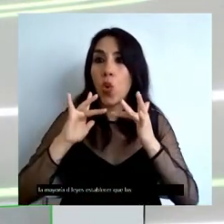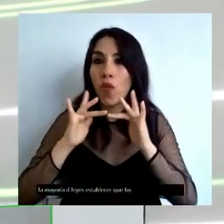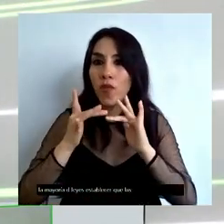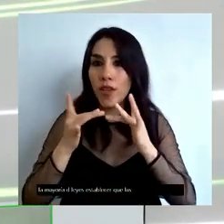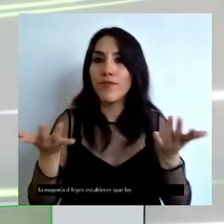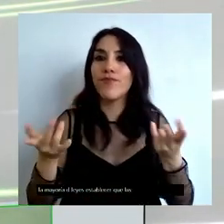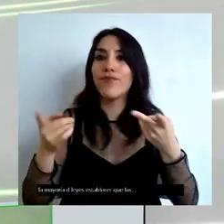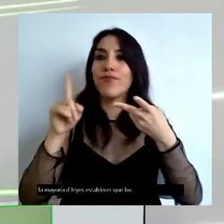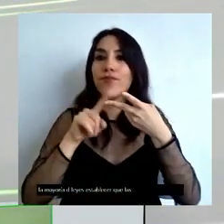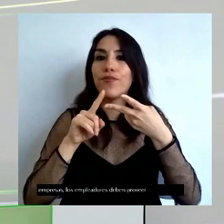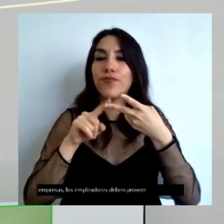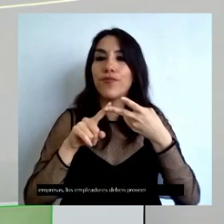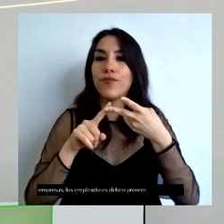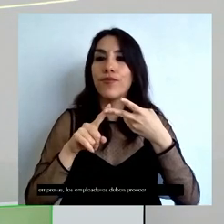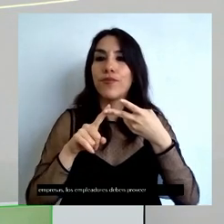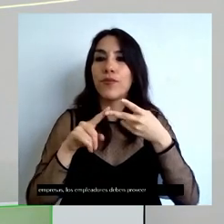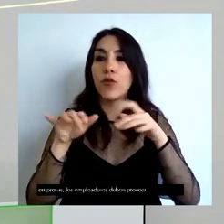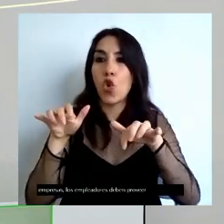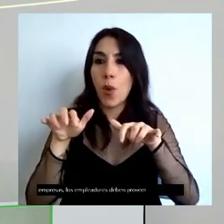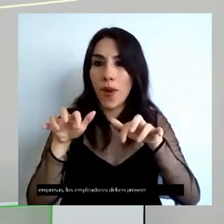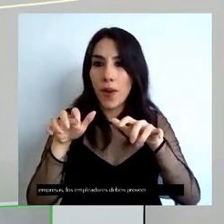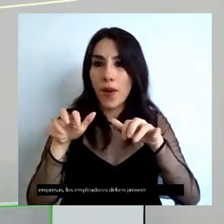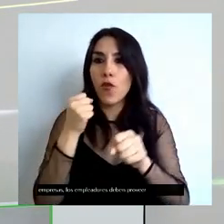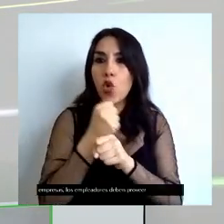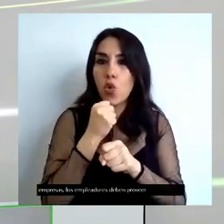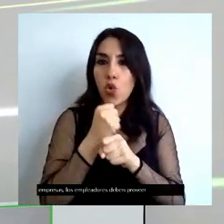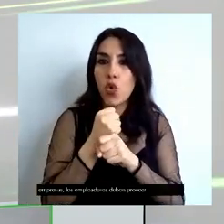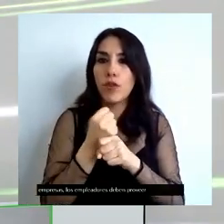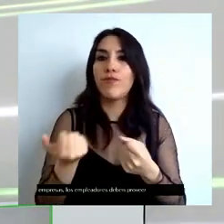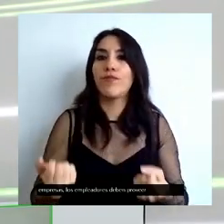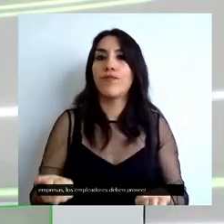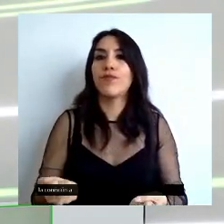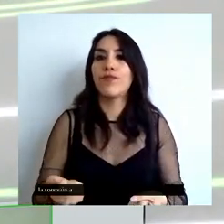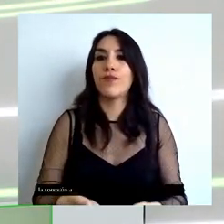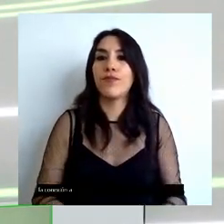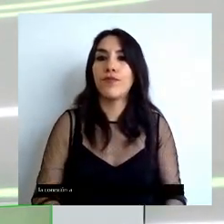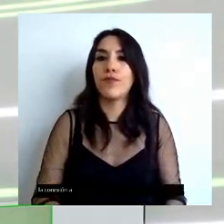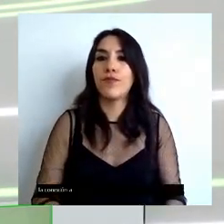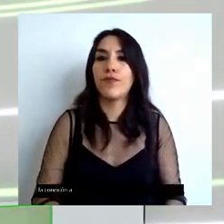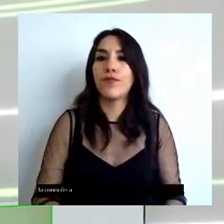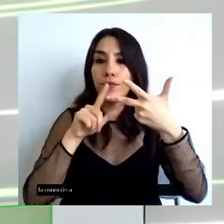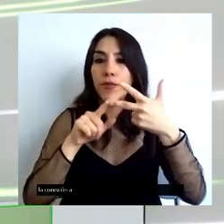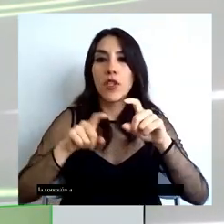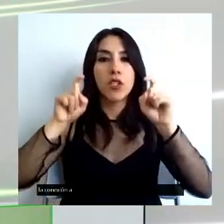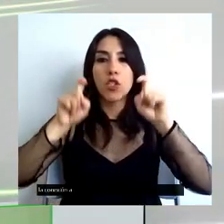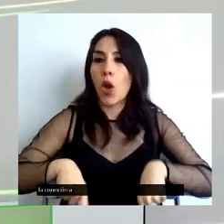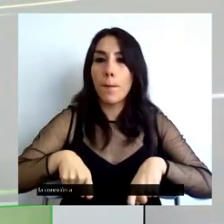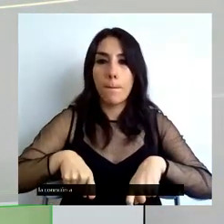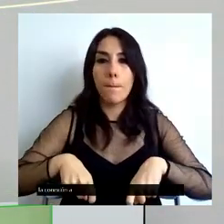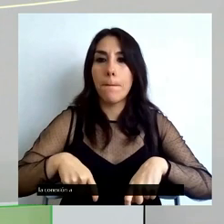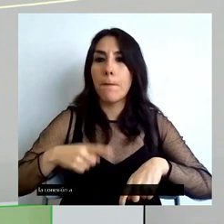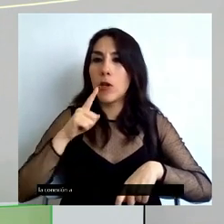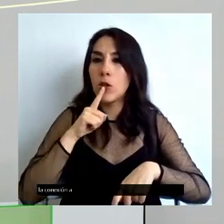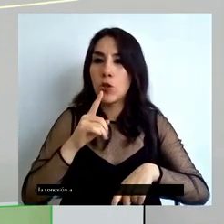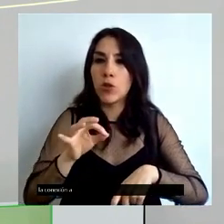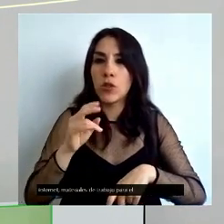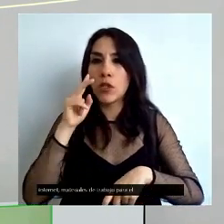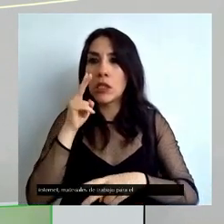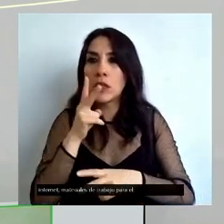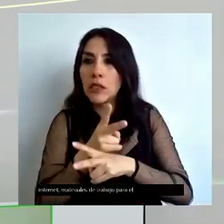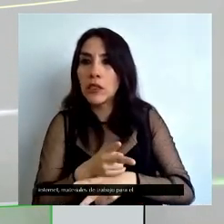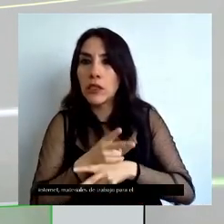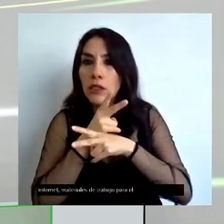connection, the work materials for remote work. They need to